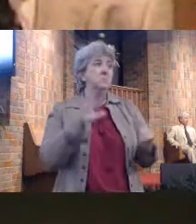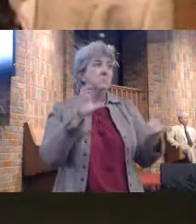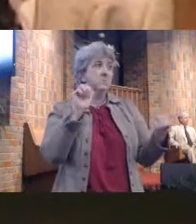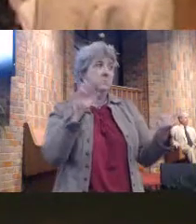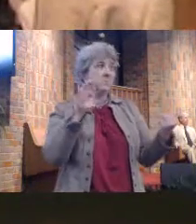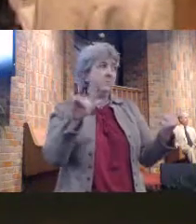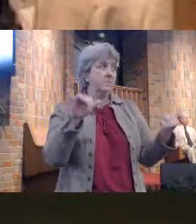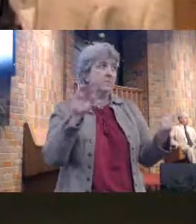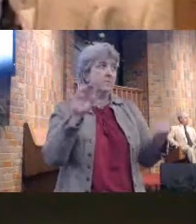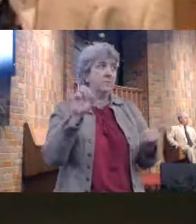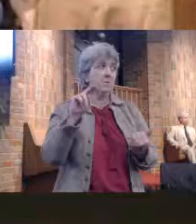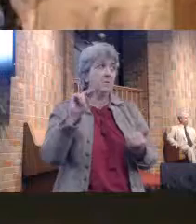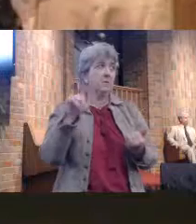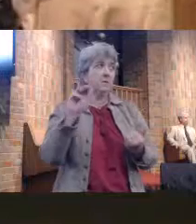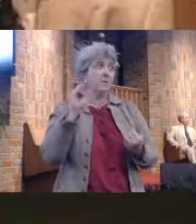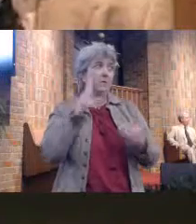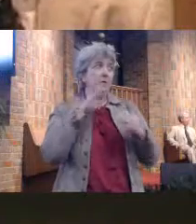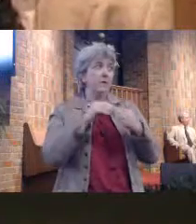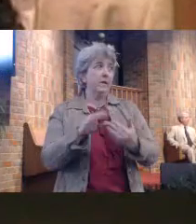Rosenblum.